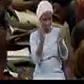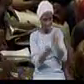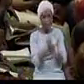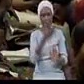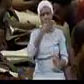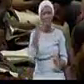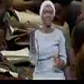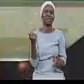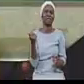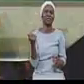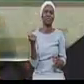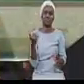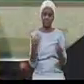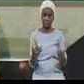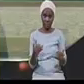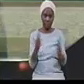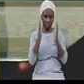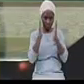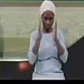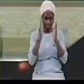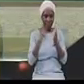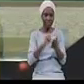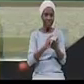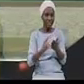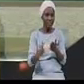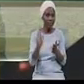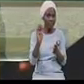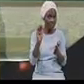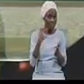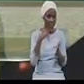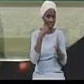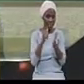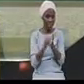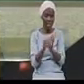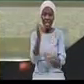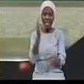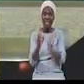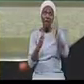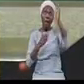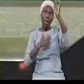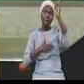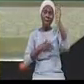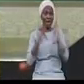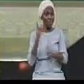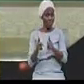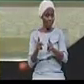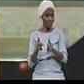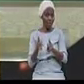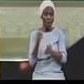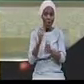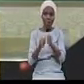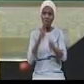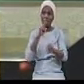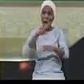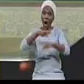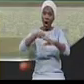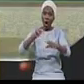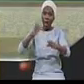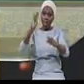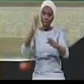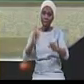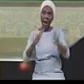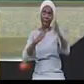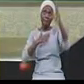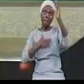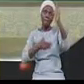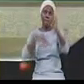Come back now, come back now to verse 14. If my people, which are called by my name, shall humble themselves,